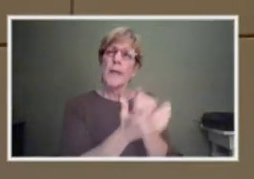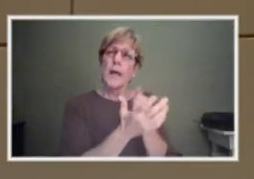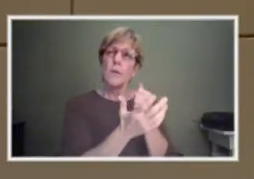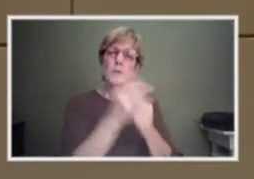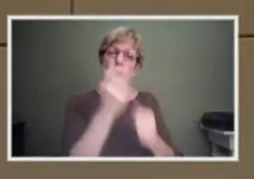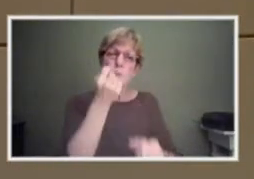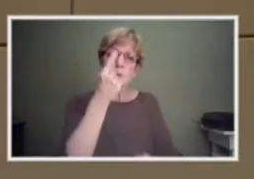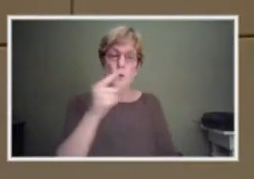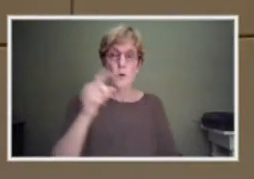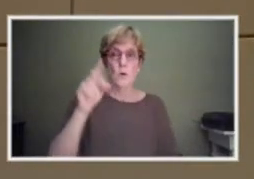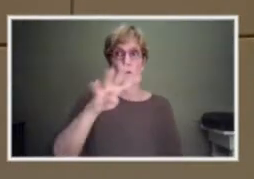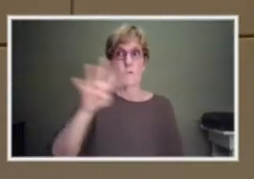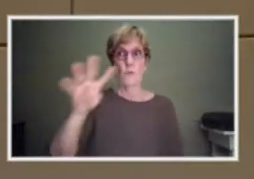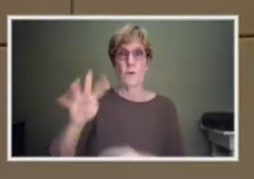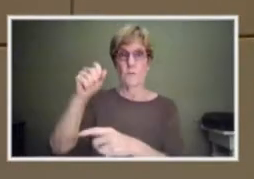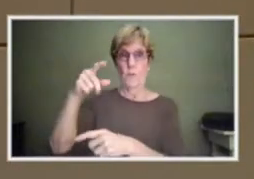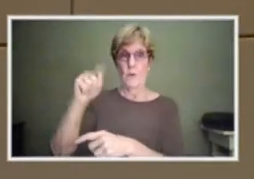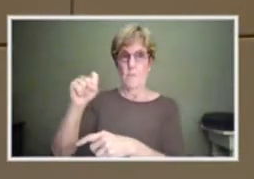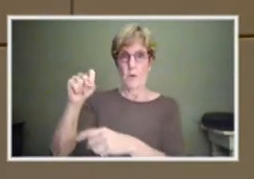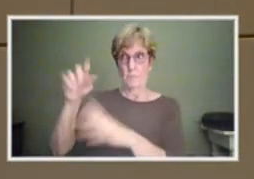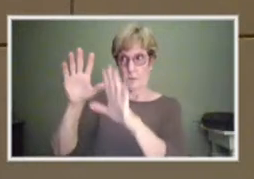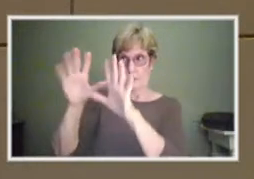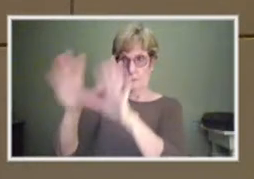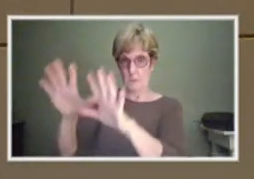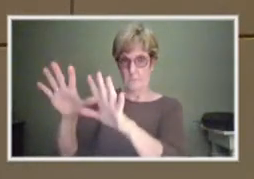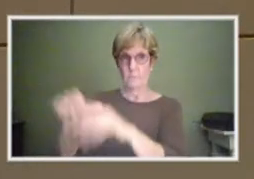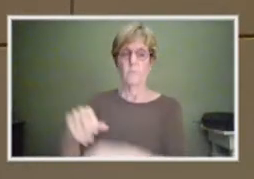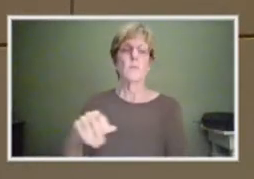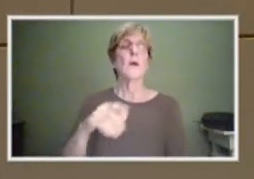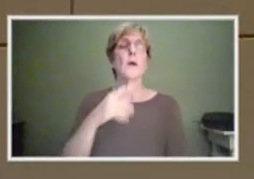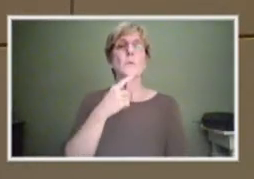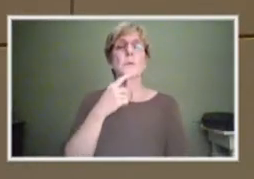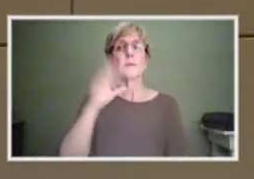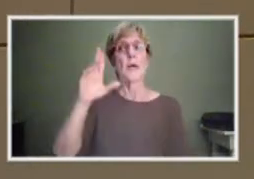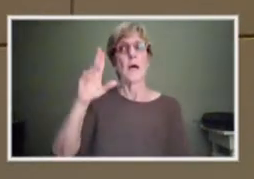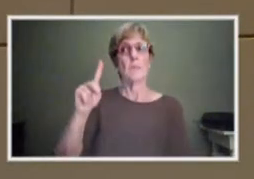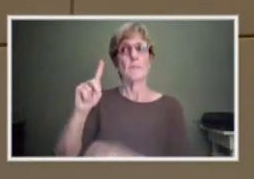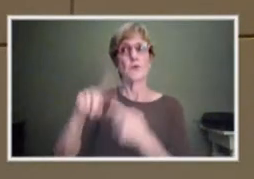44 units. We're saying up to